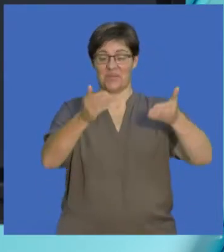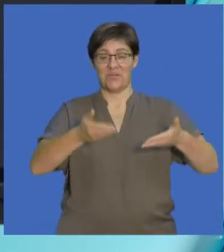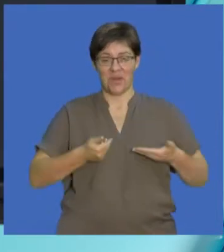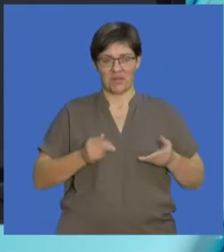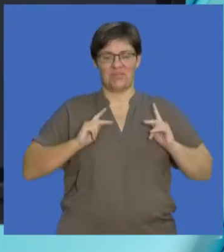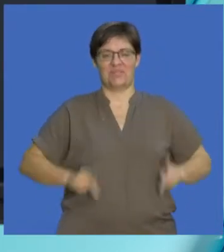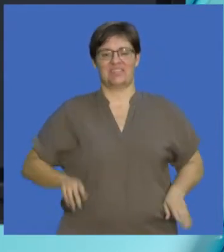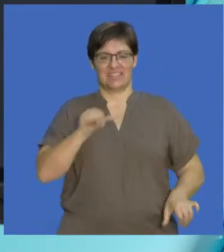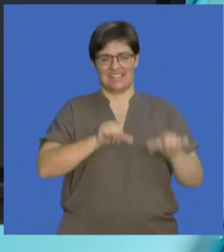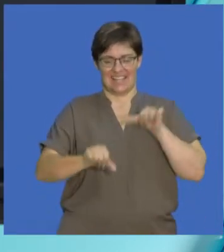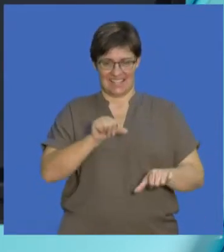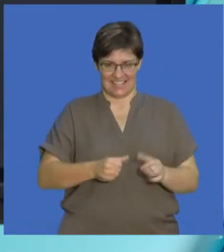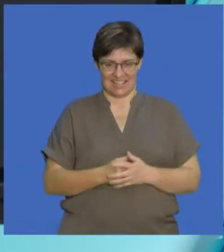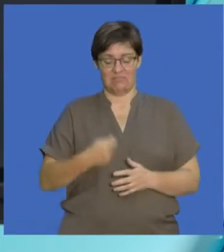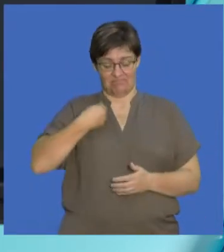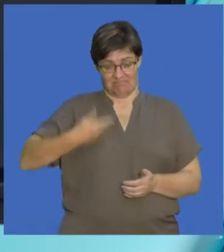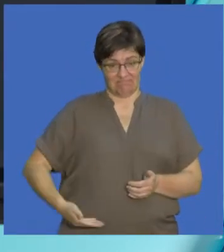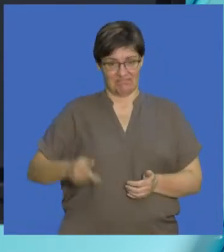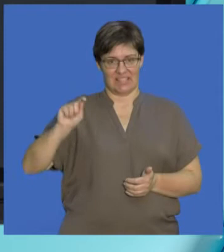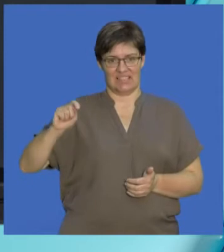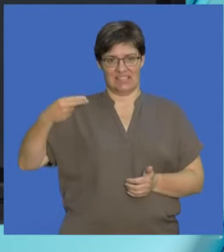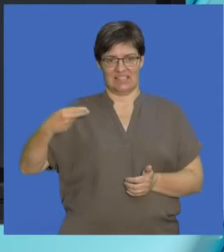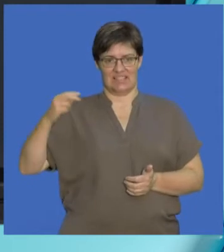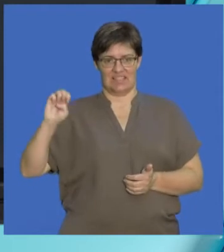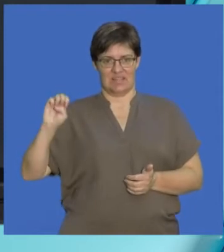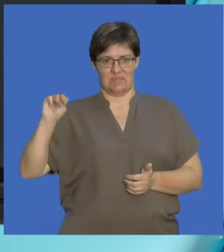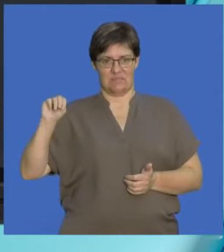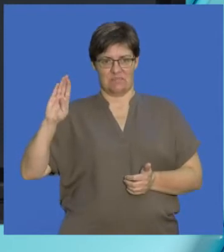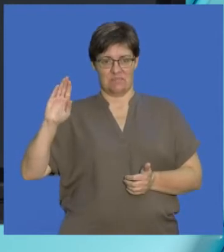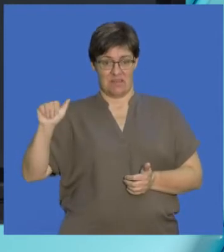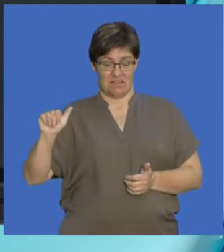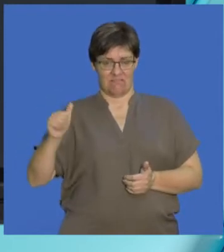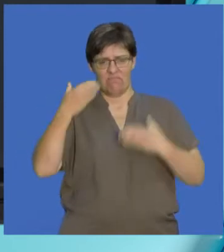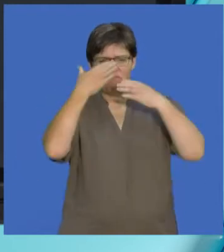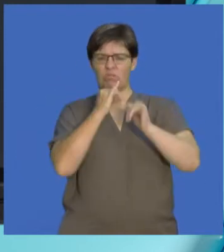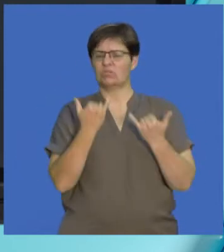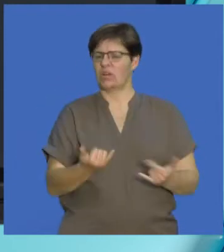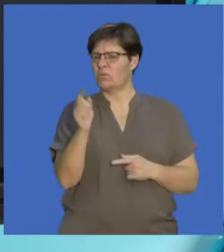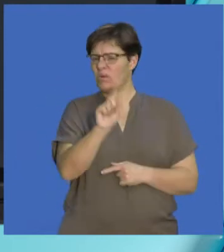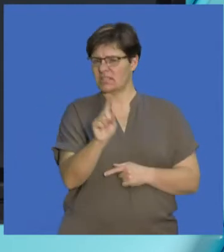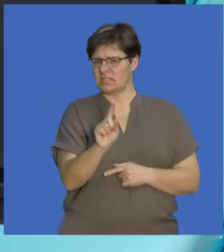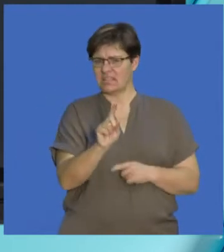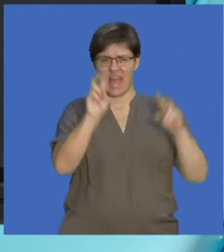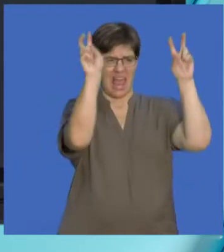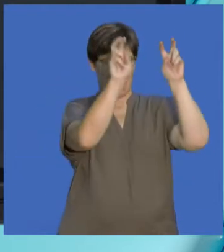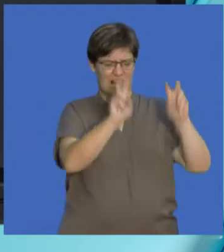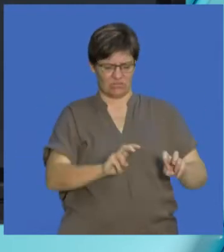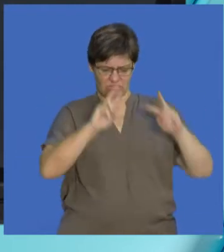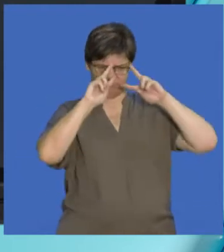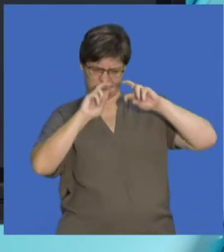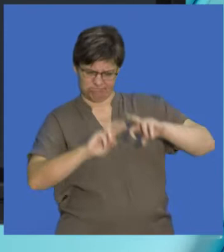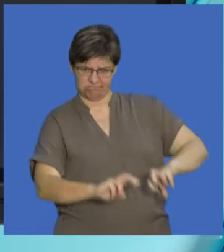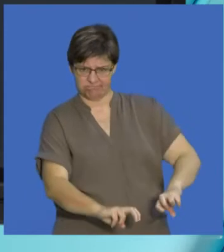welcome to our physical sciences session. My name is Temba. Today we are focusing our attention on exploring